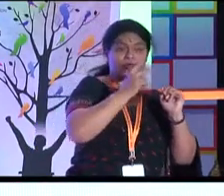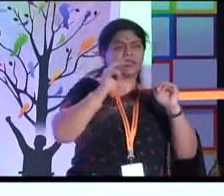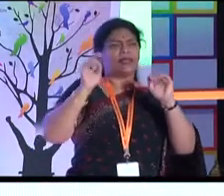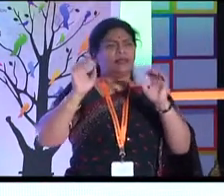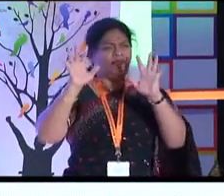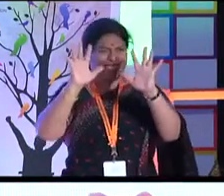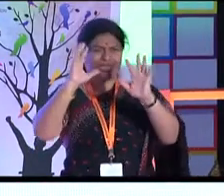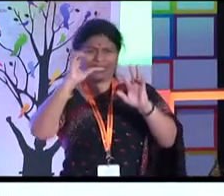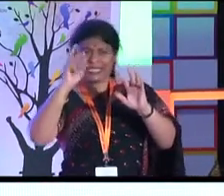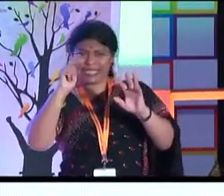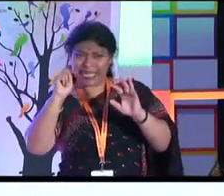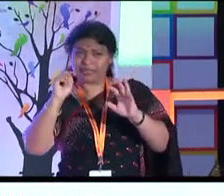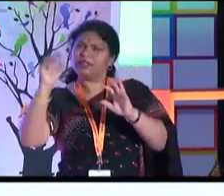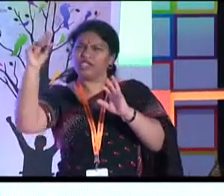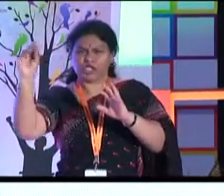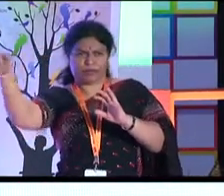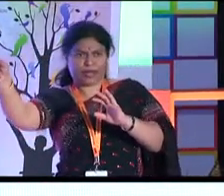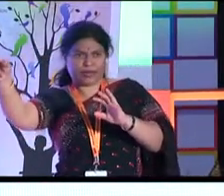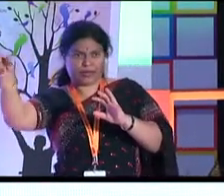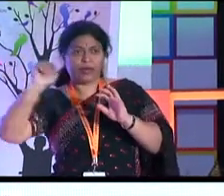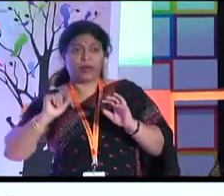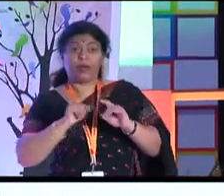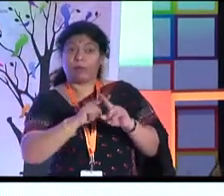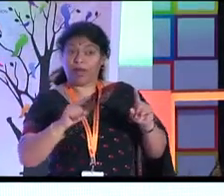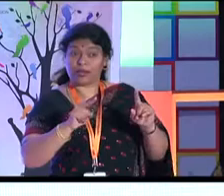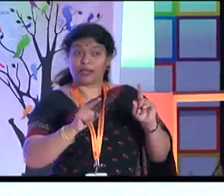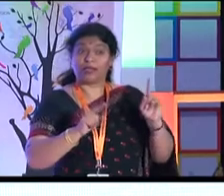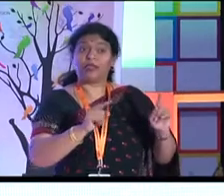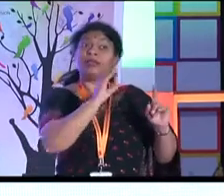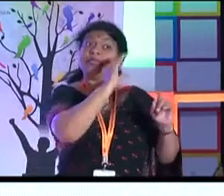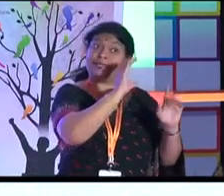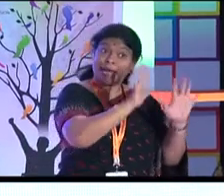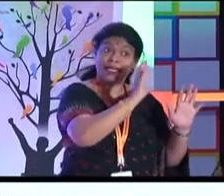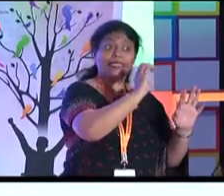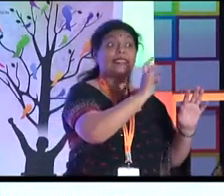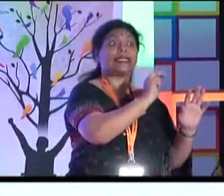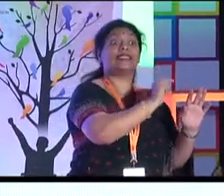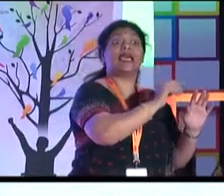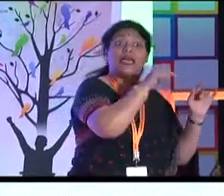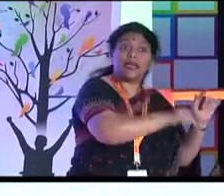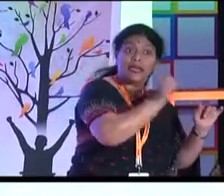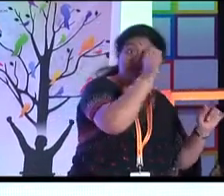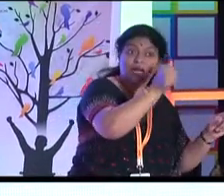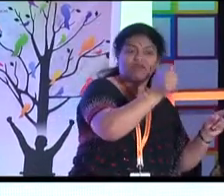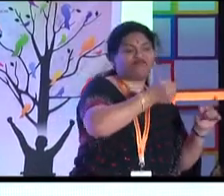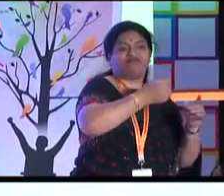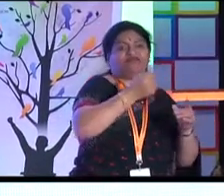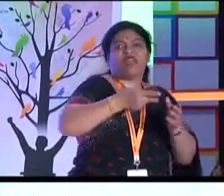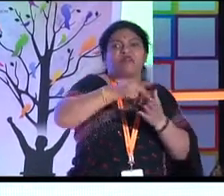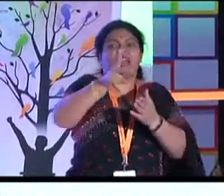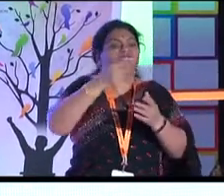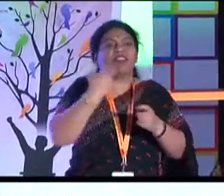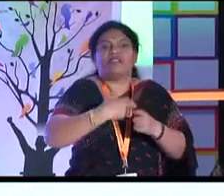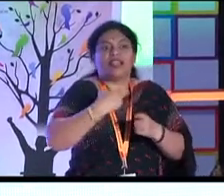cents, you think it's cheap enough. But 10 cents in India is still not affordable